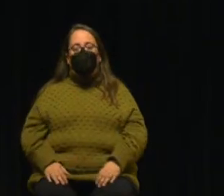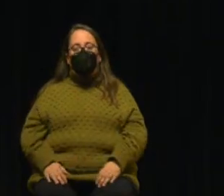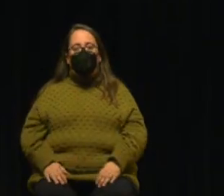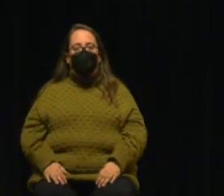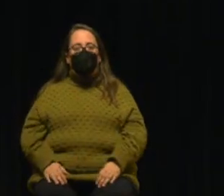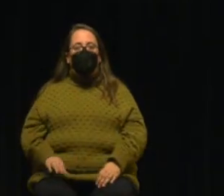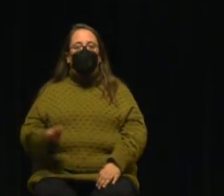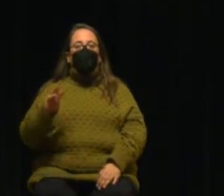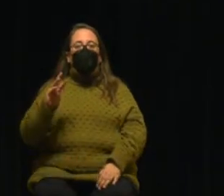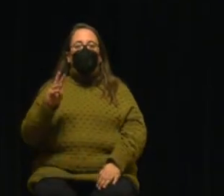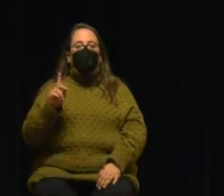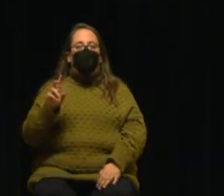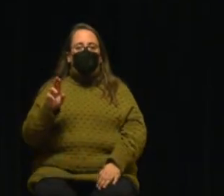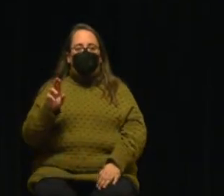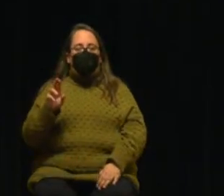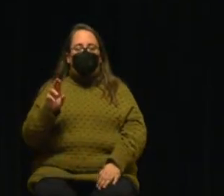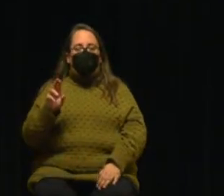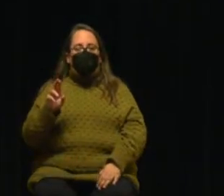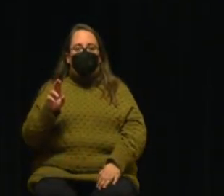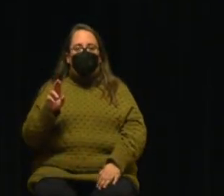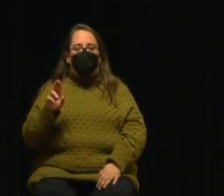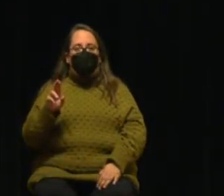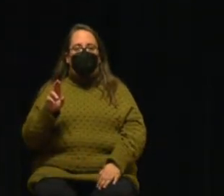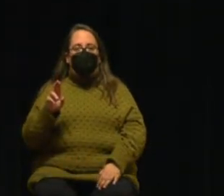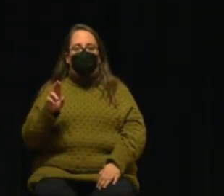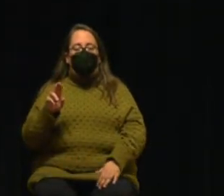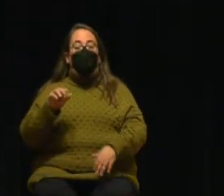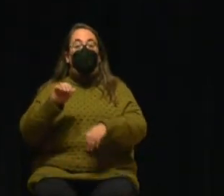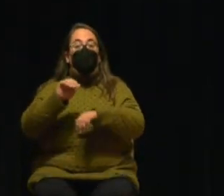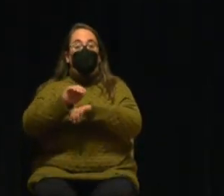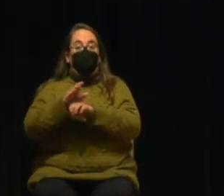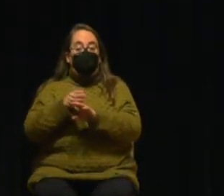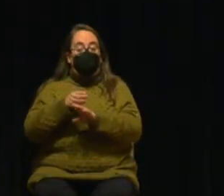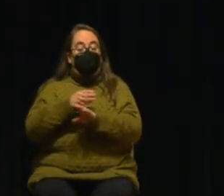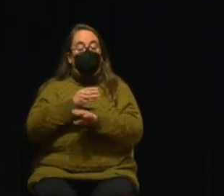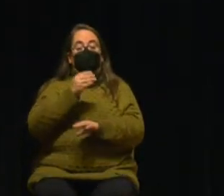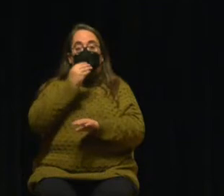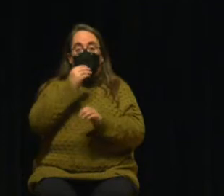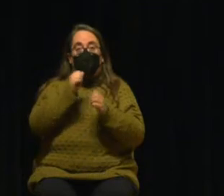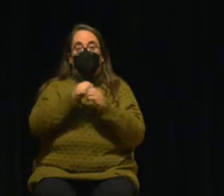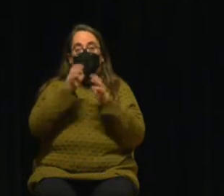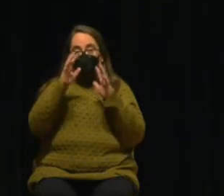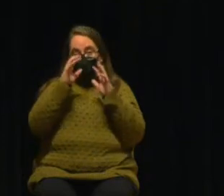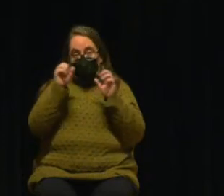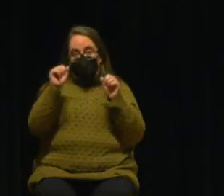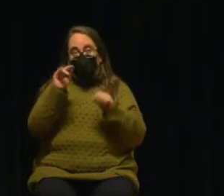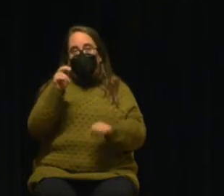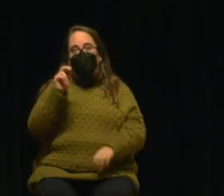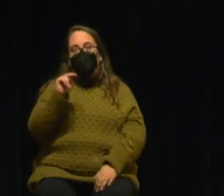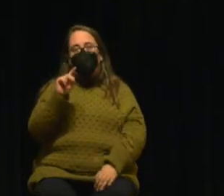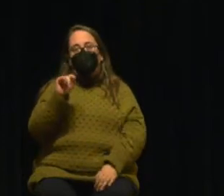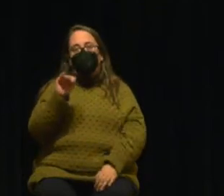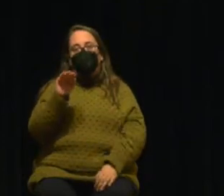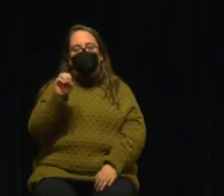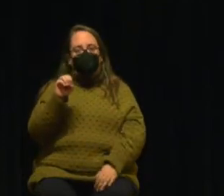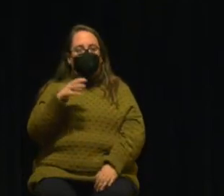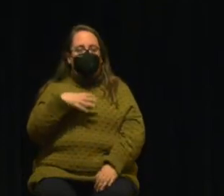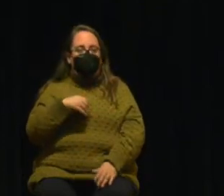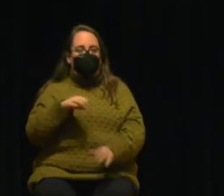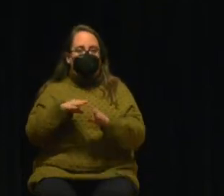Wheeler had actually, the night before, dined with President Franklin Pierce at the White